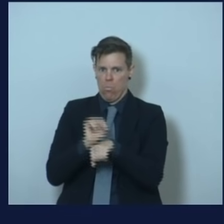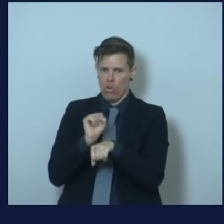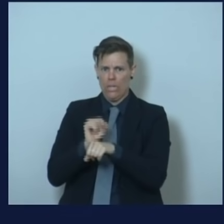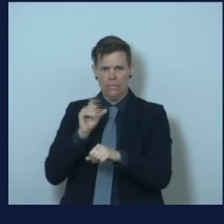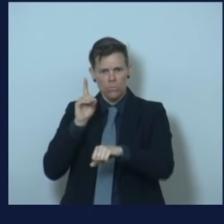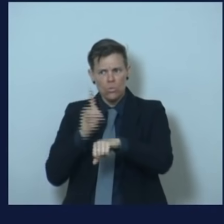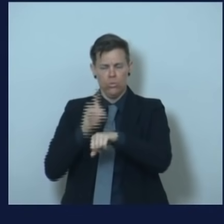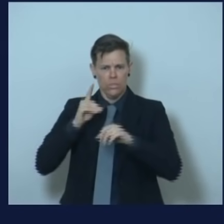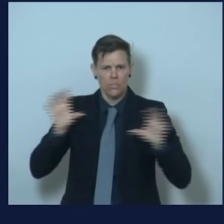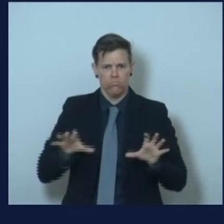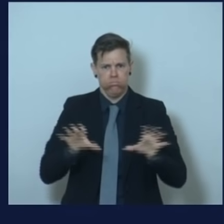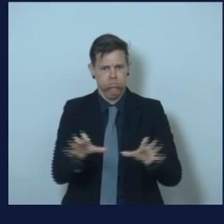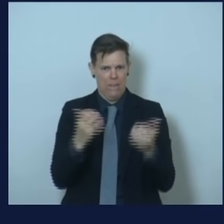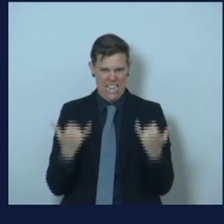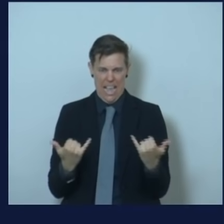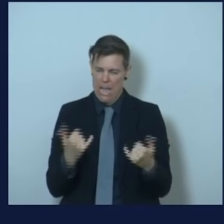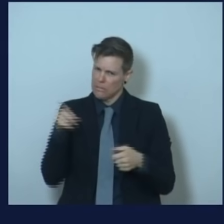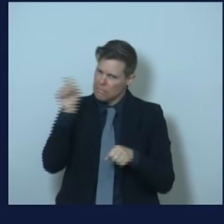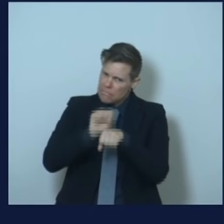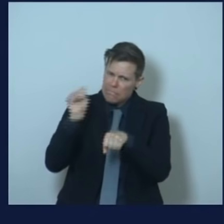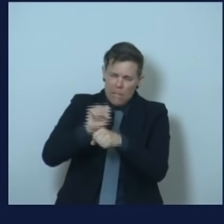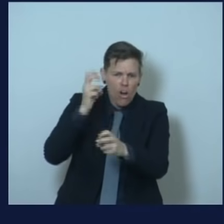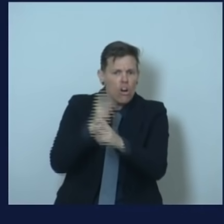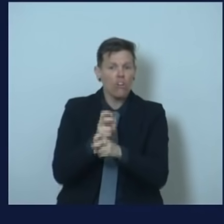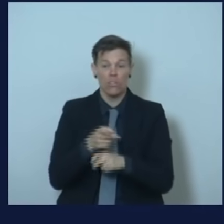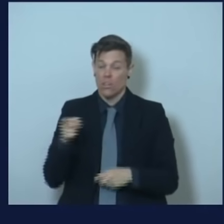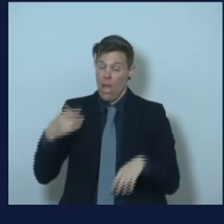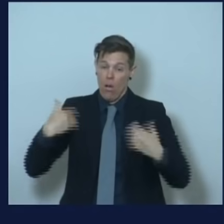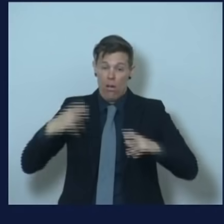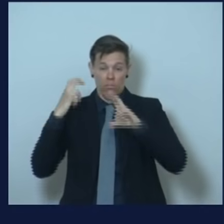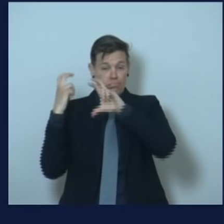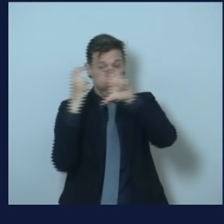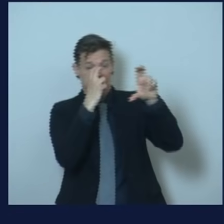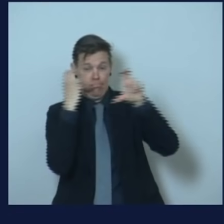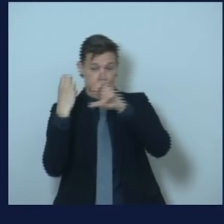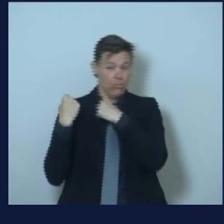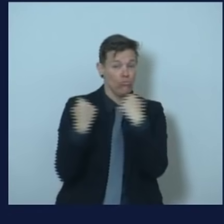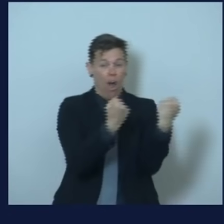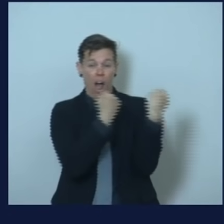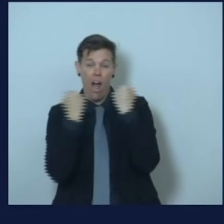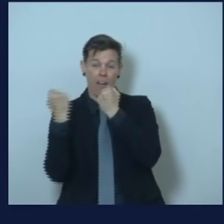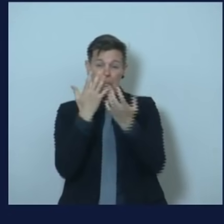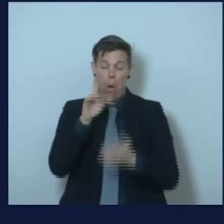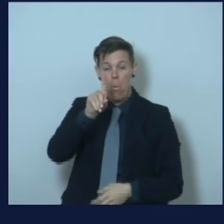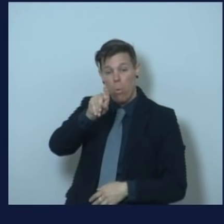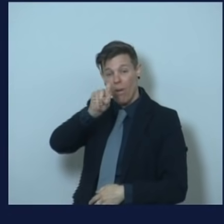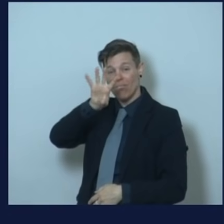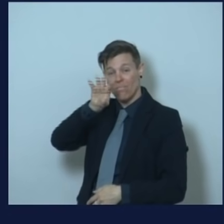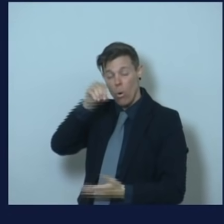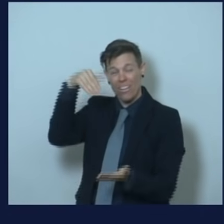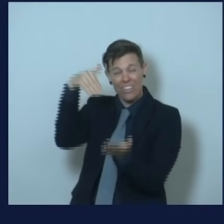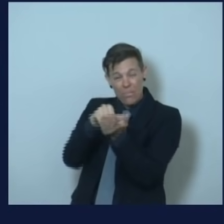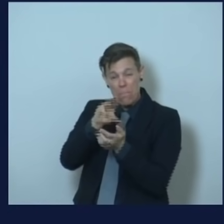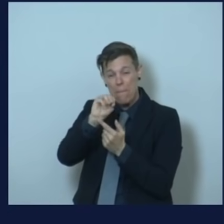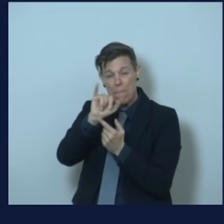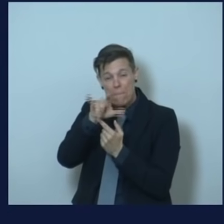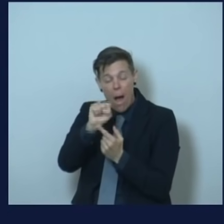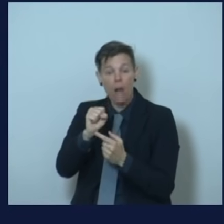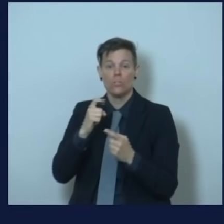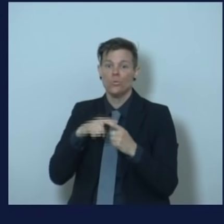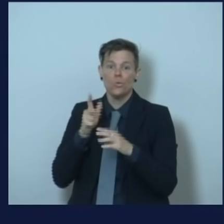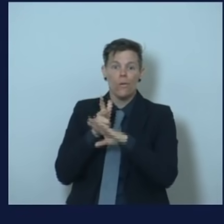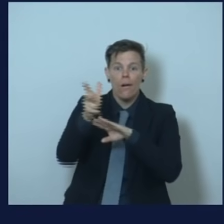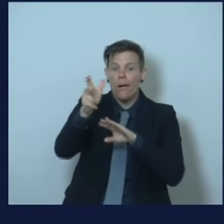the state. They've driven over 140,000 miles, delivering over 4.3 million pieces of personal